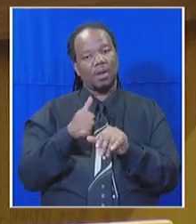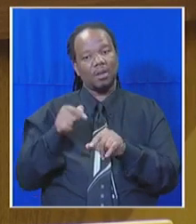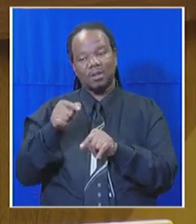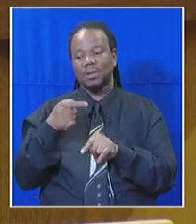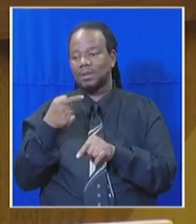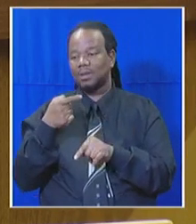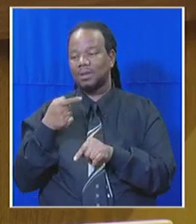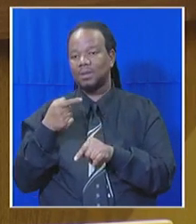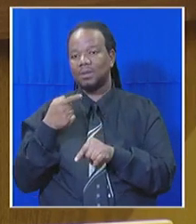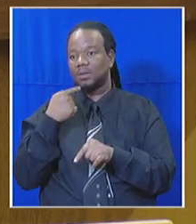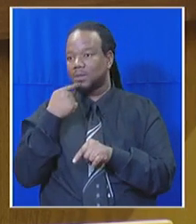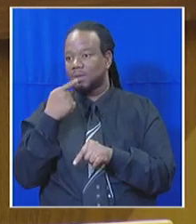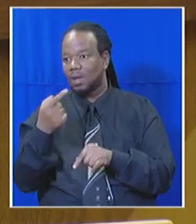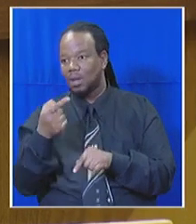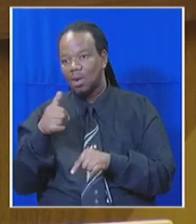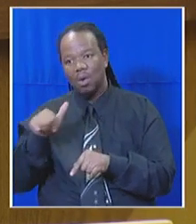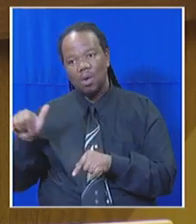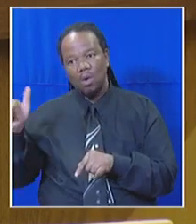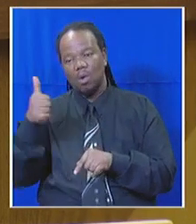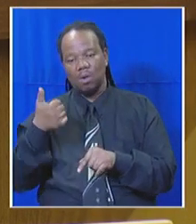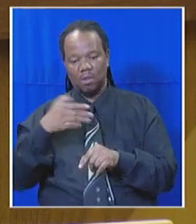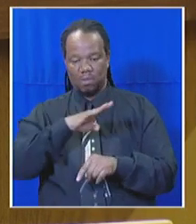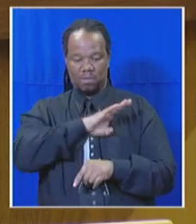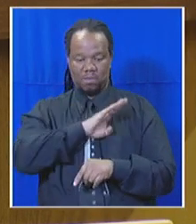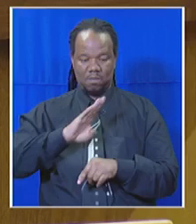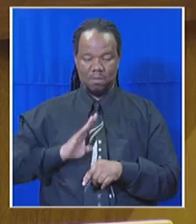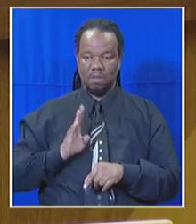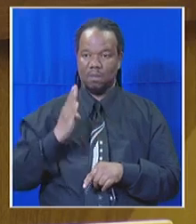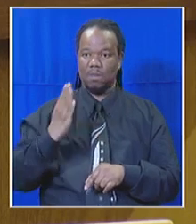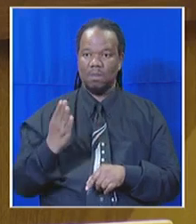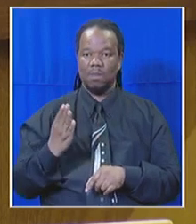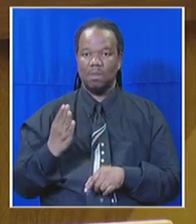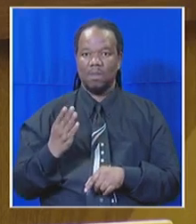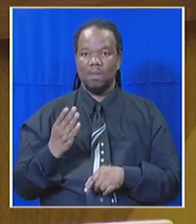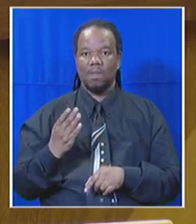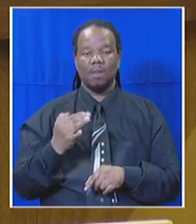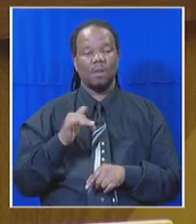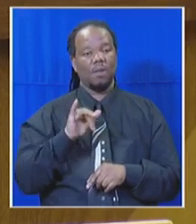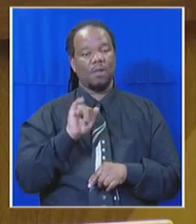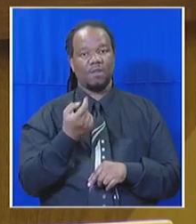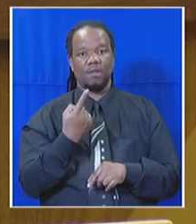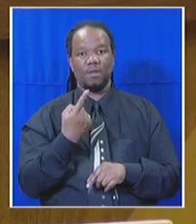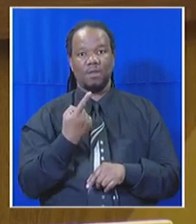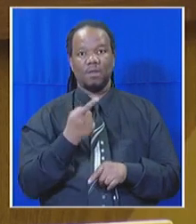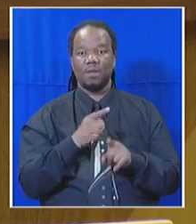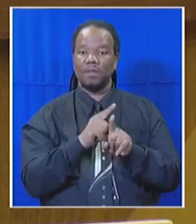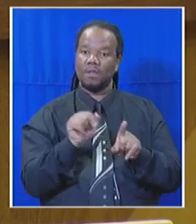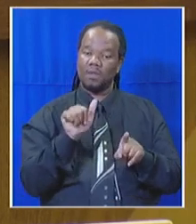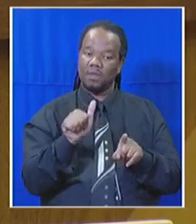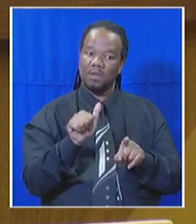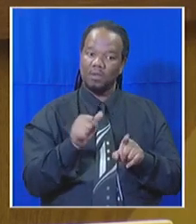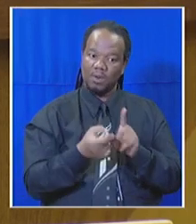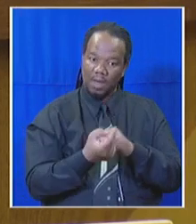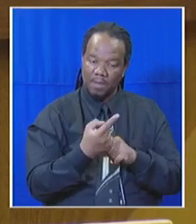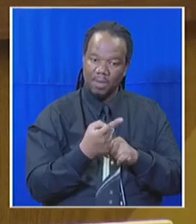still lack the powers to make sure that a lot that happened in the competition arena